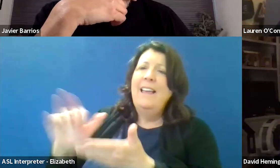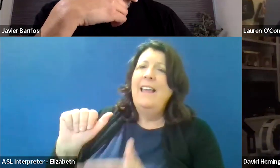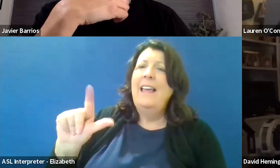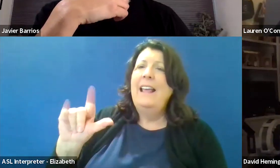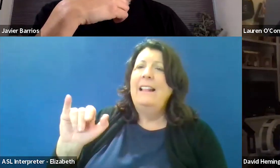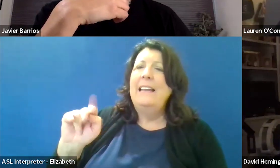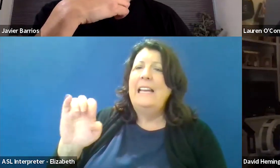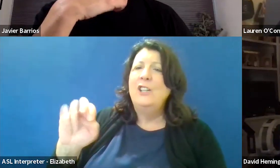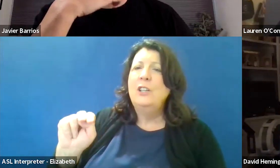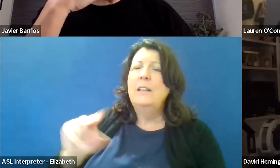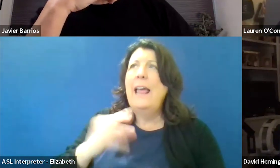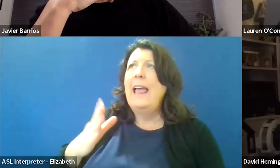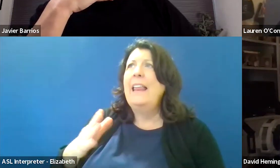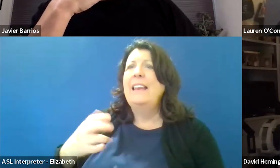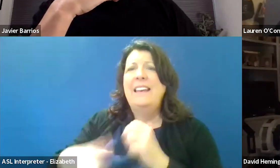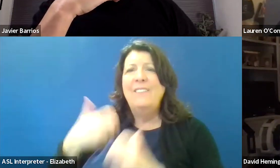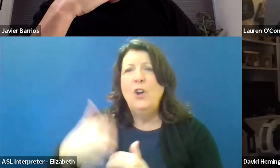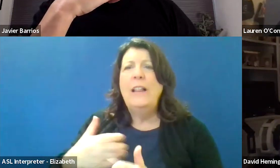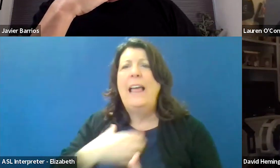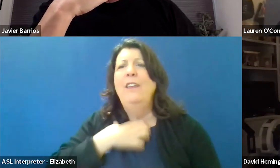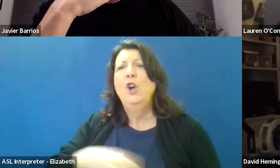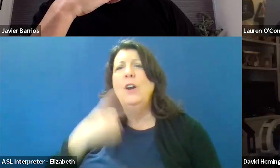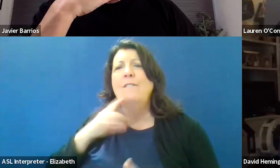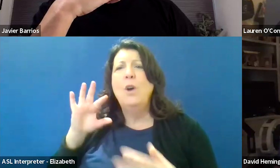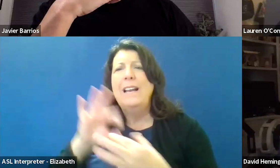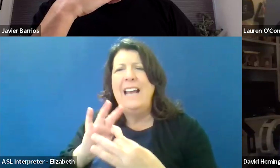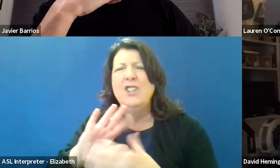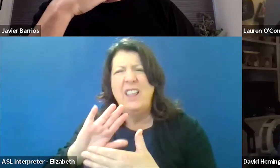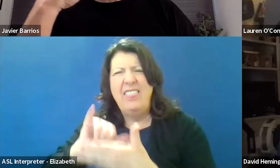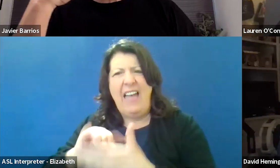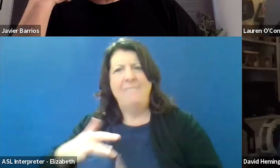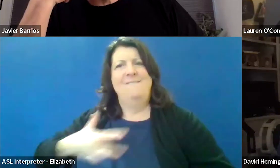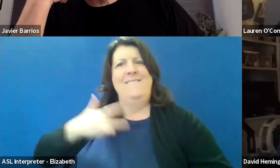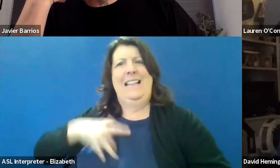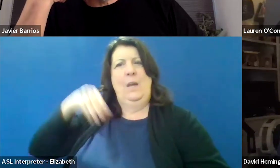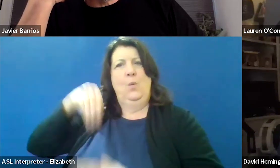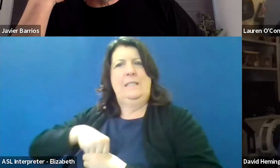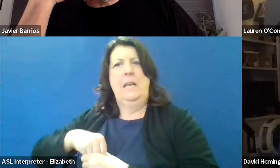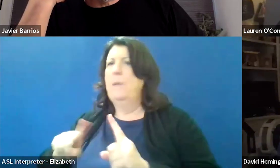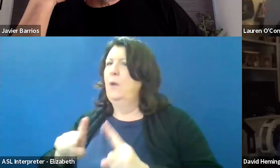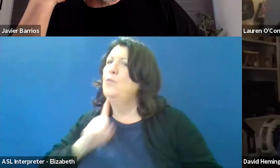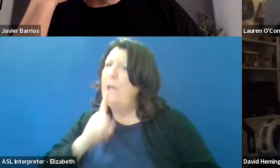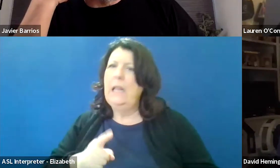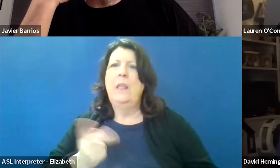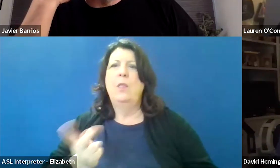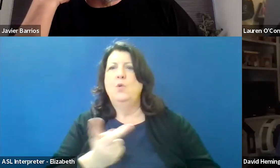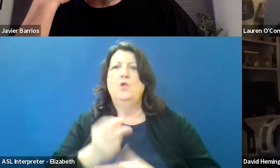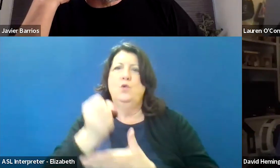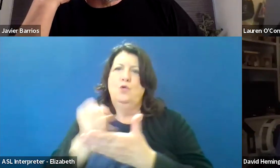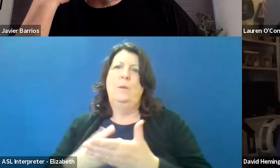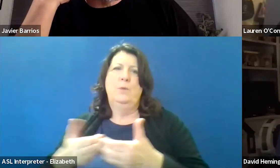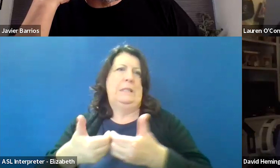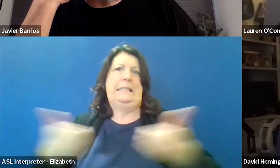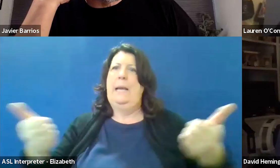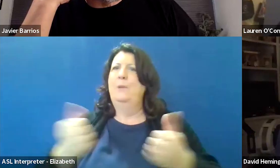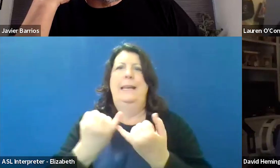a yearning for connection. I think all that was in there, but they're completely separate, independent, you know, as regard material